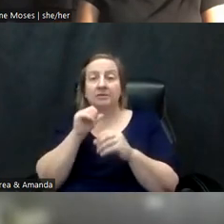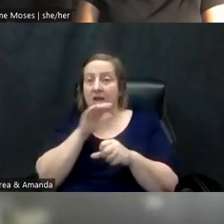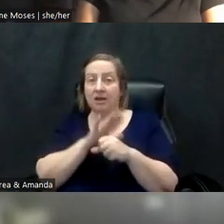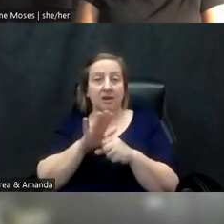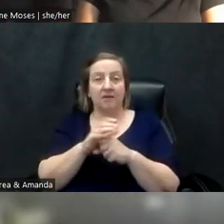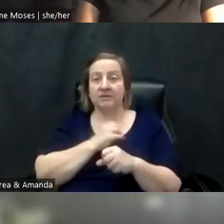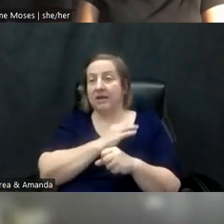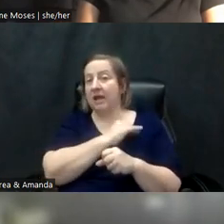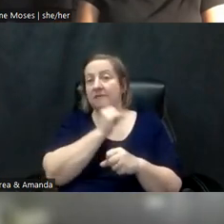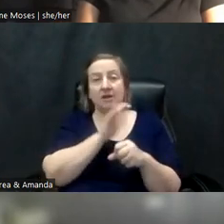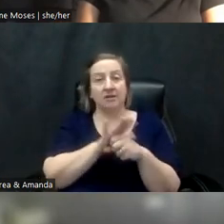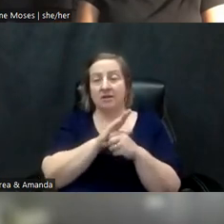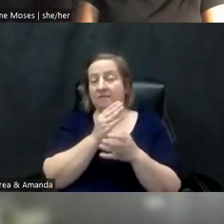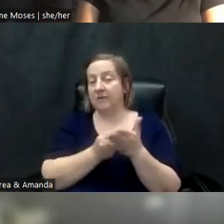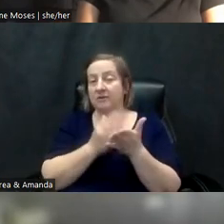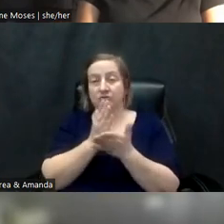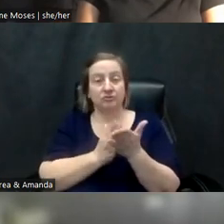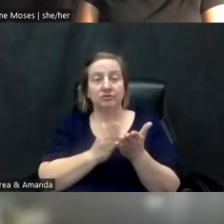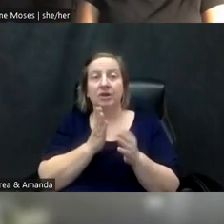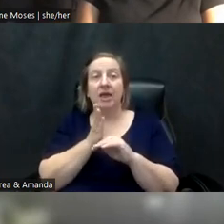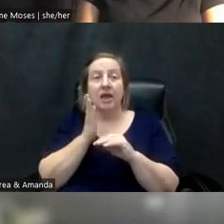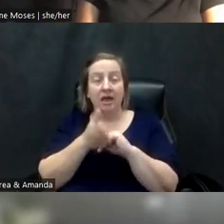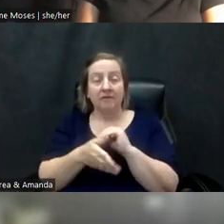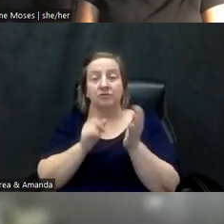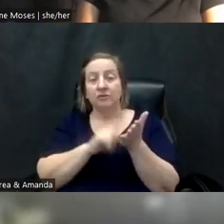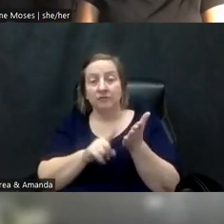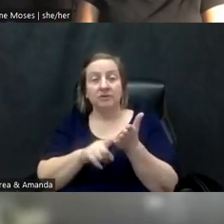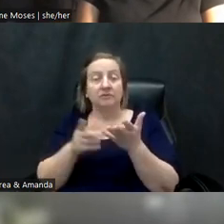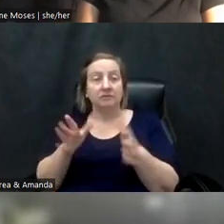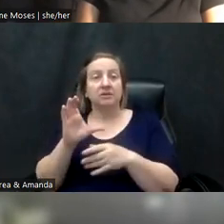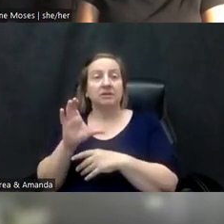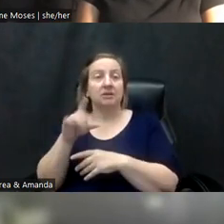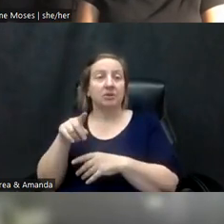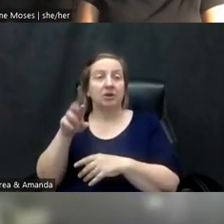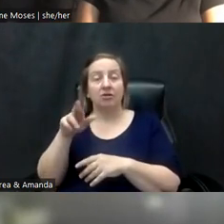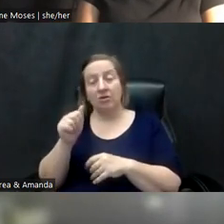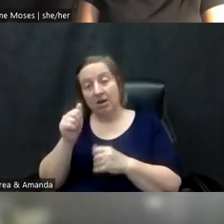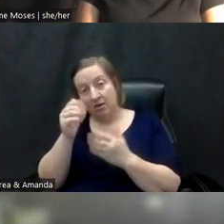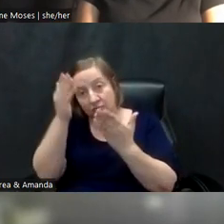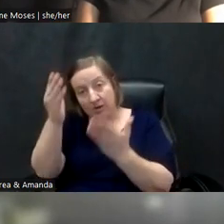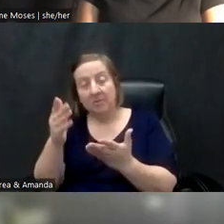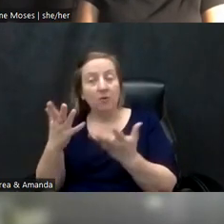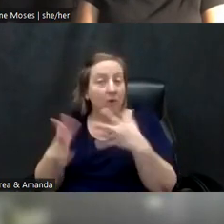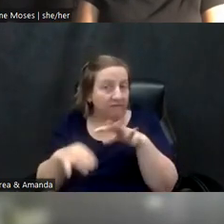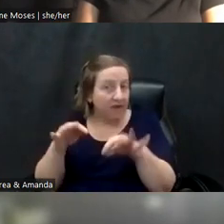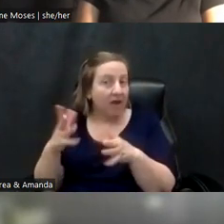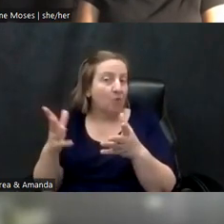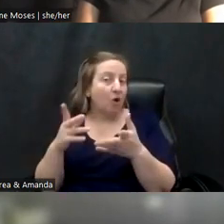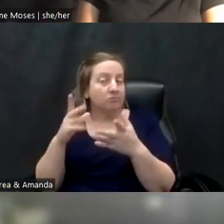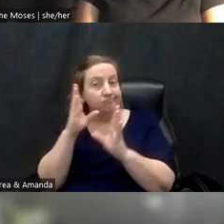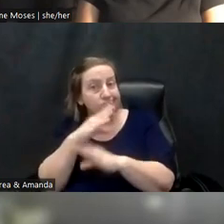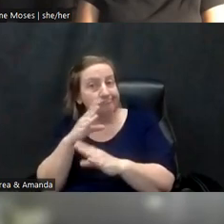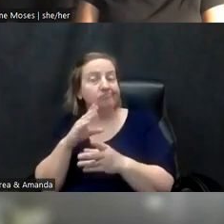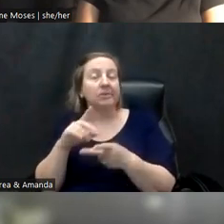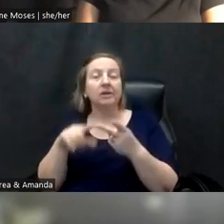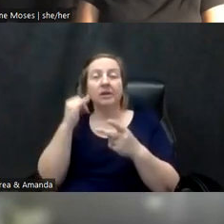budget. After the investigations complete, the CPRA recommends findings and discipline. If the chief does not